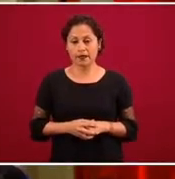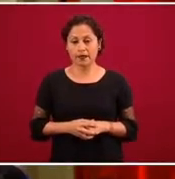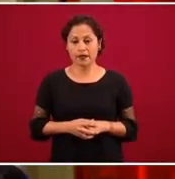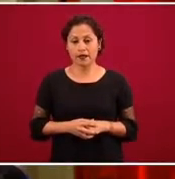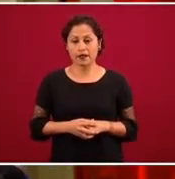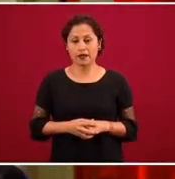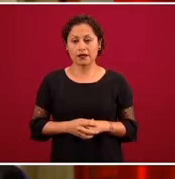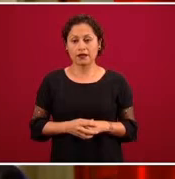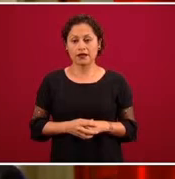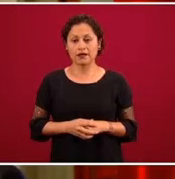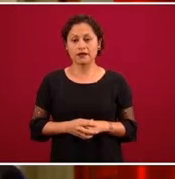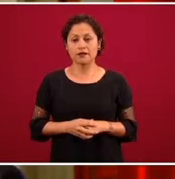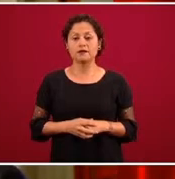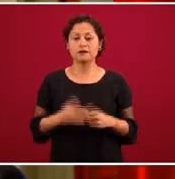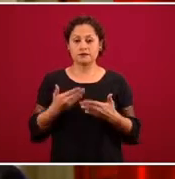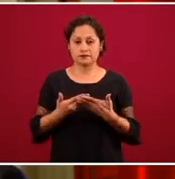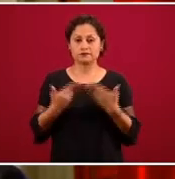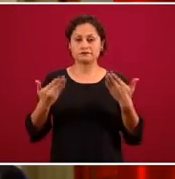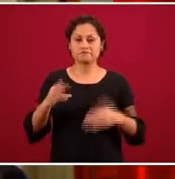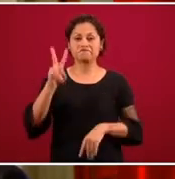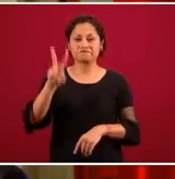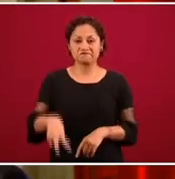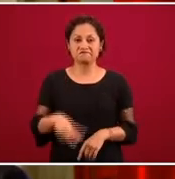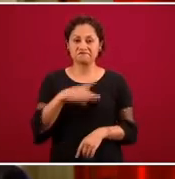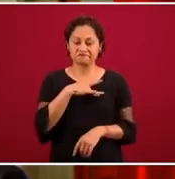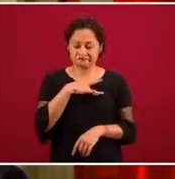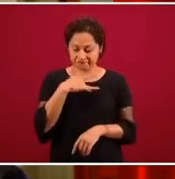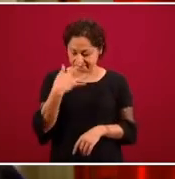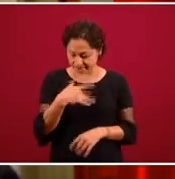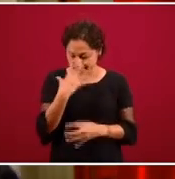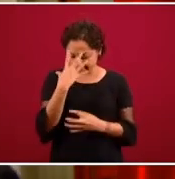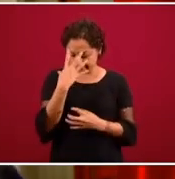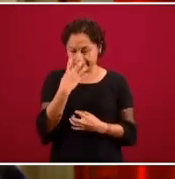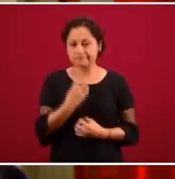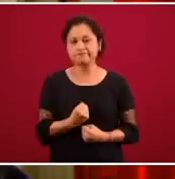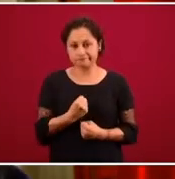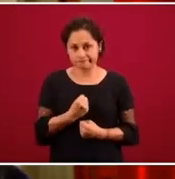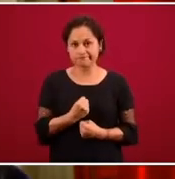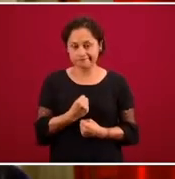Now, this hurts. This hurts to talk about this.